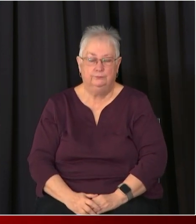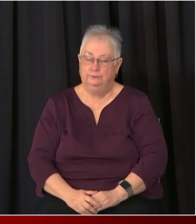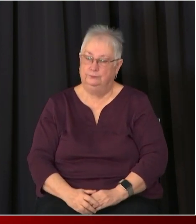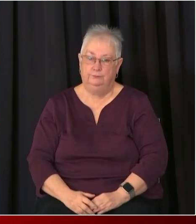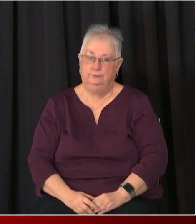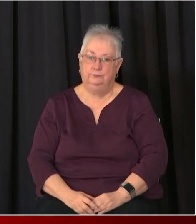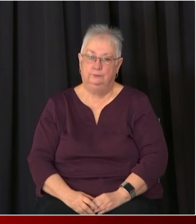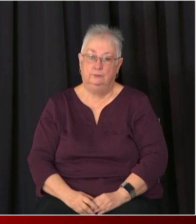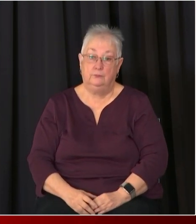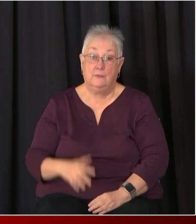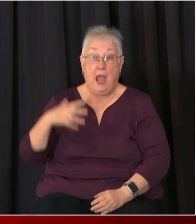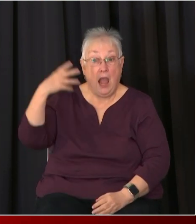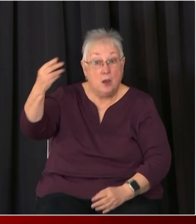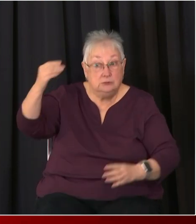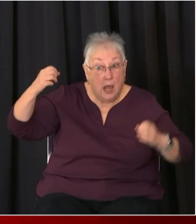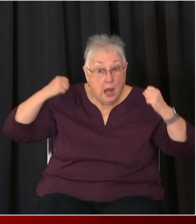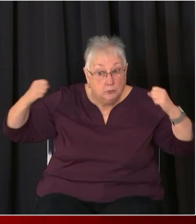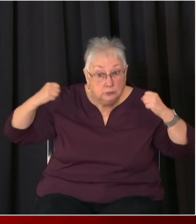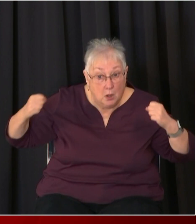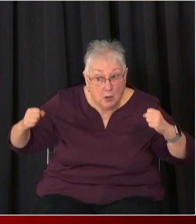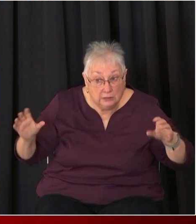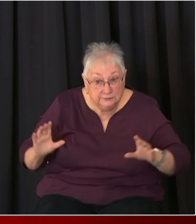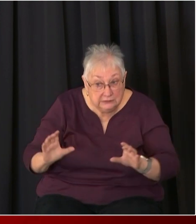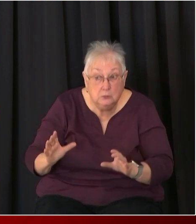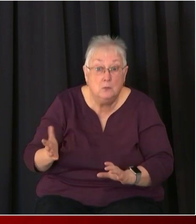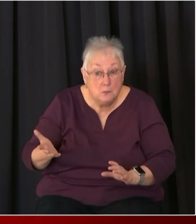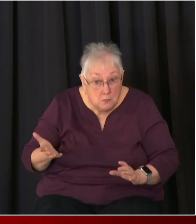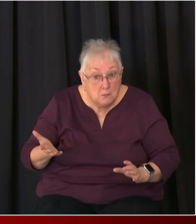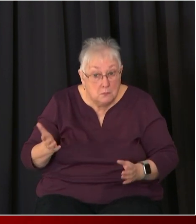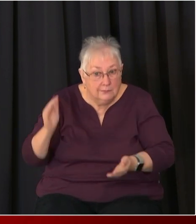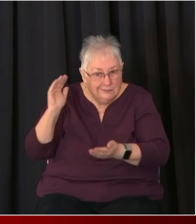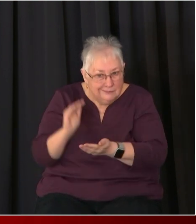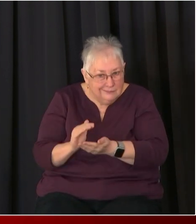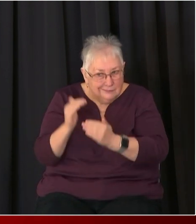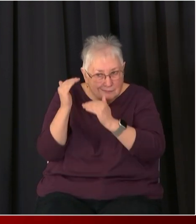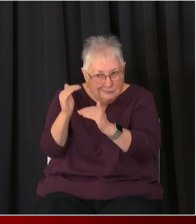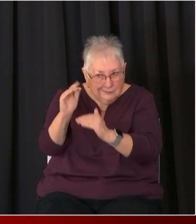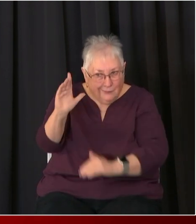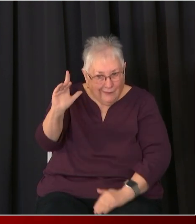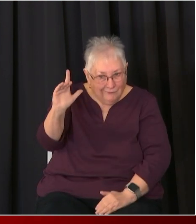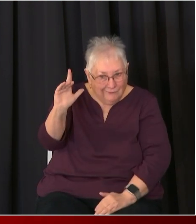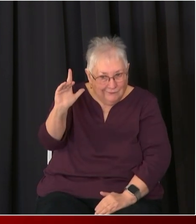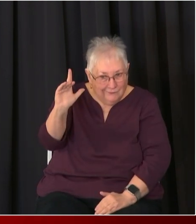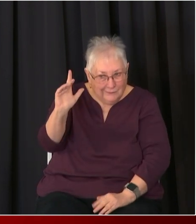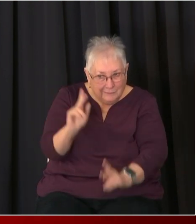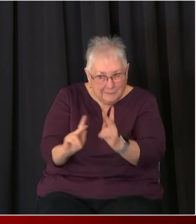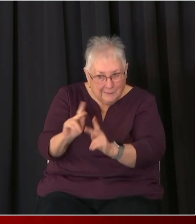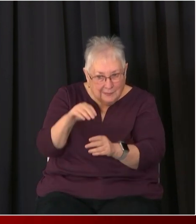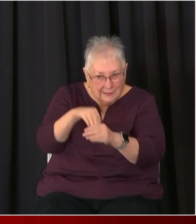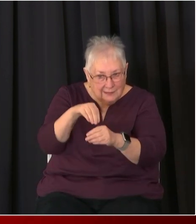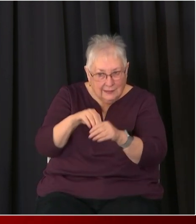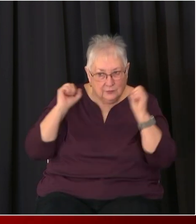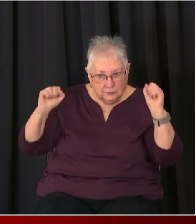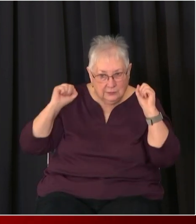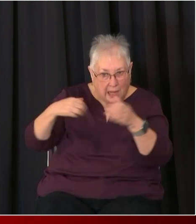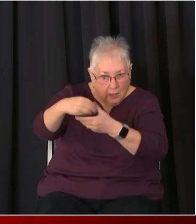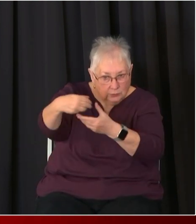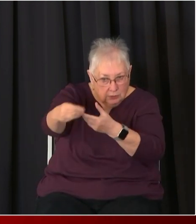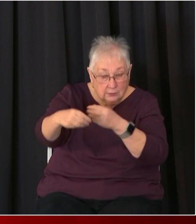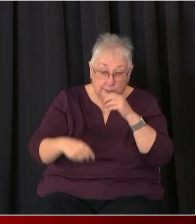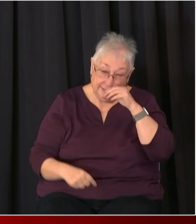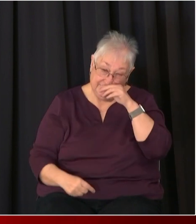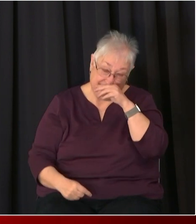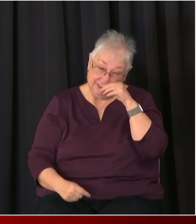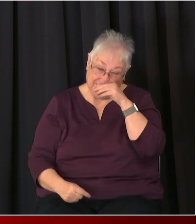and any outdoor exercise activity must be limited to 25 or fewer people.